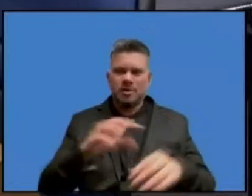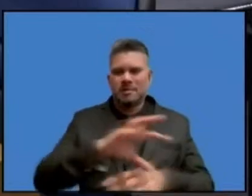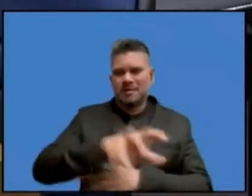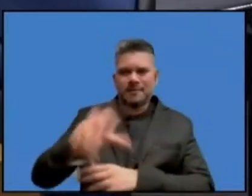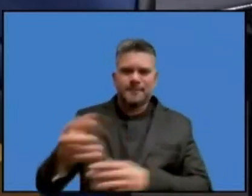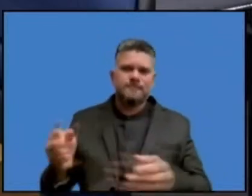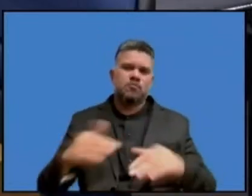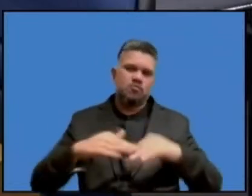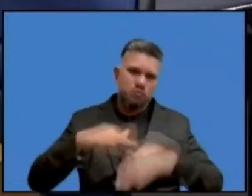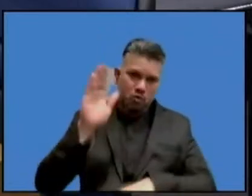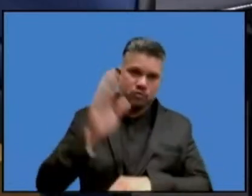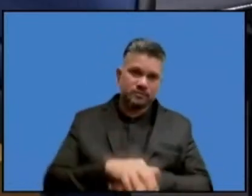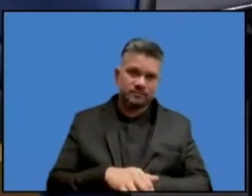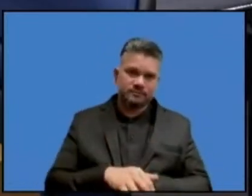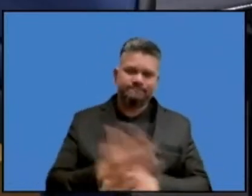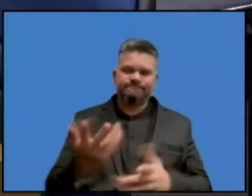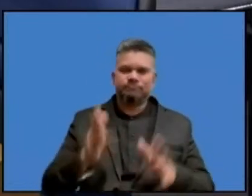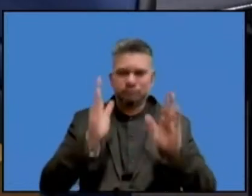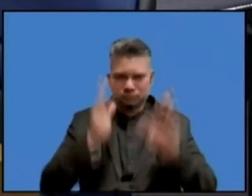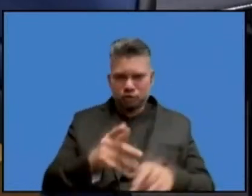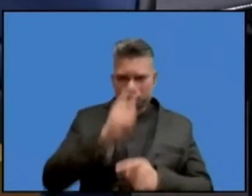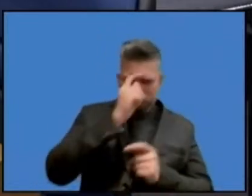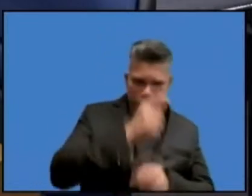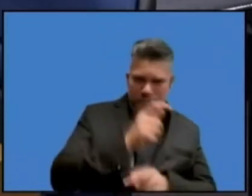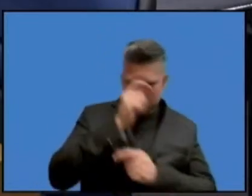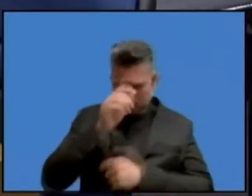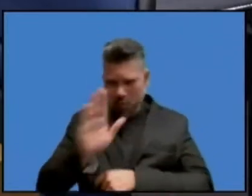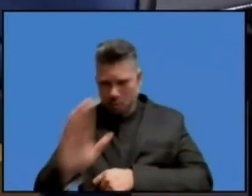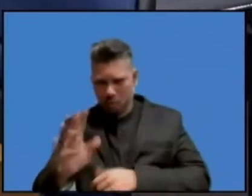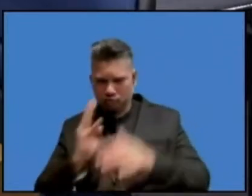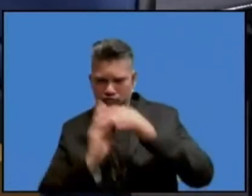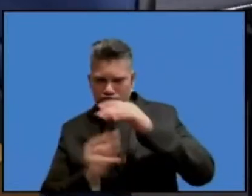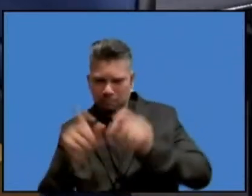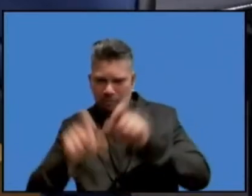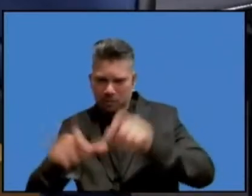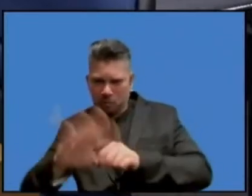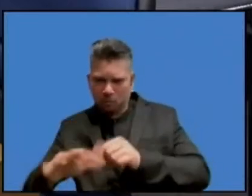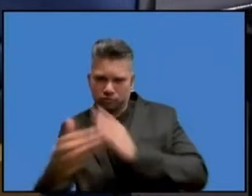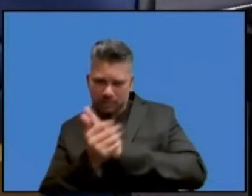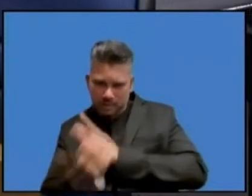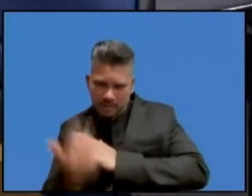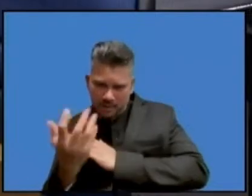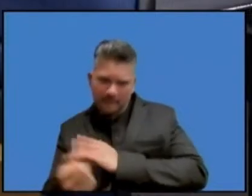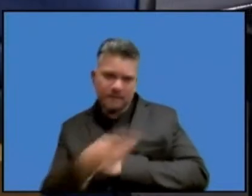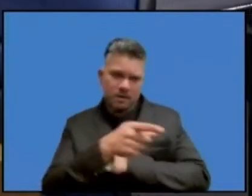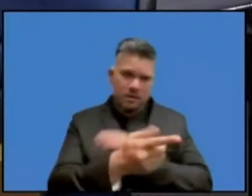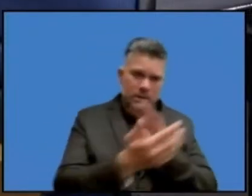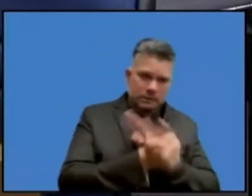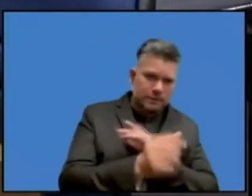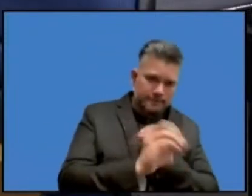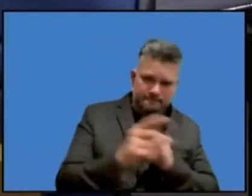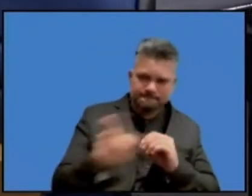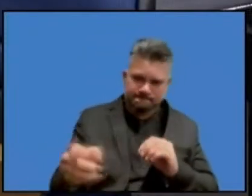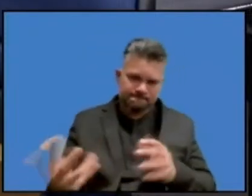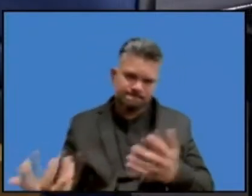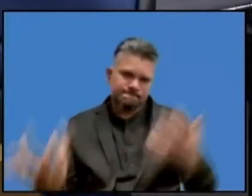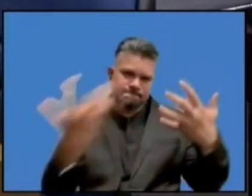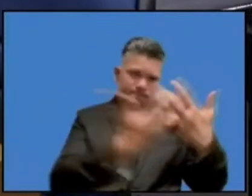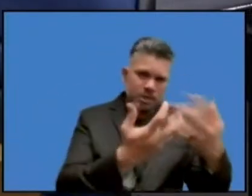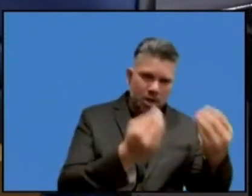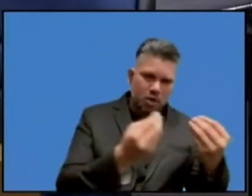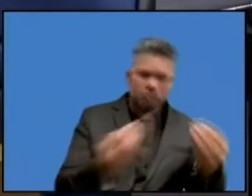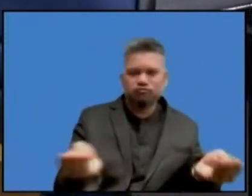promoting mutual recognition of skills and qualifications through our technical assistance in Central Asia.